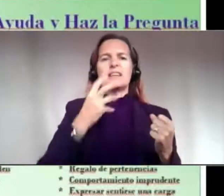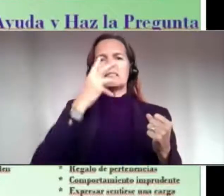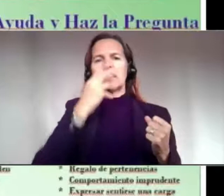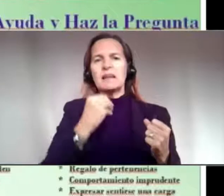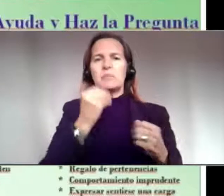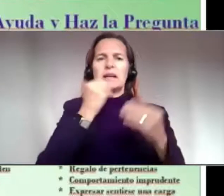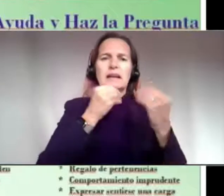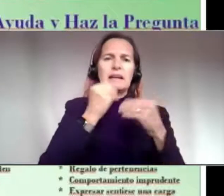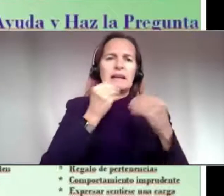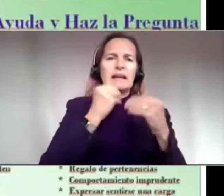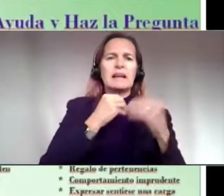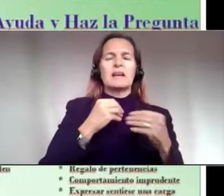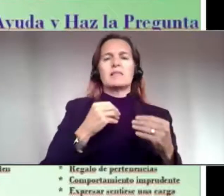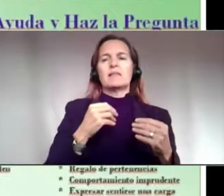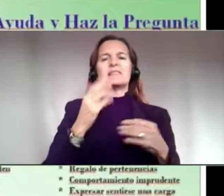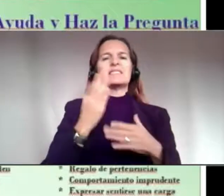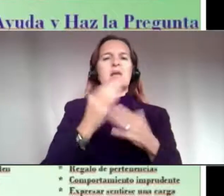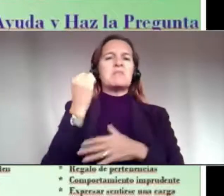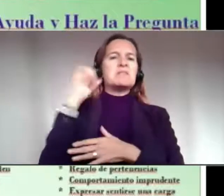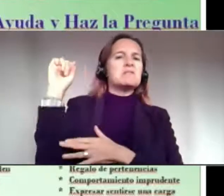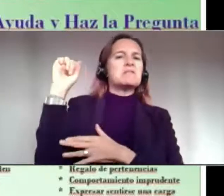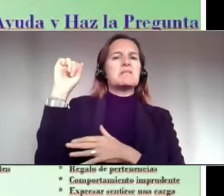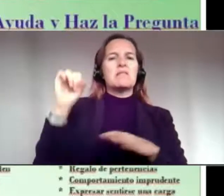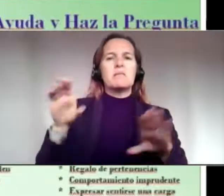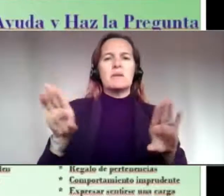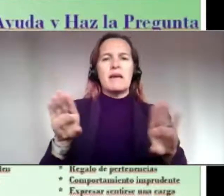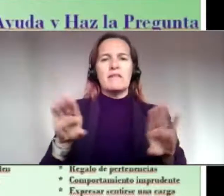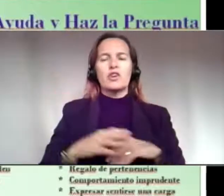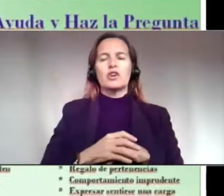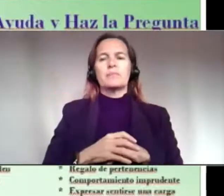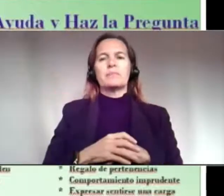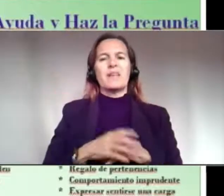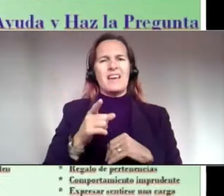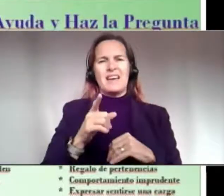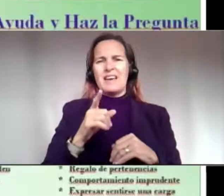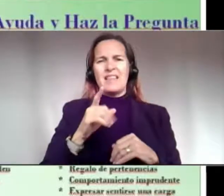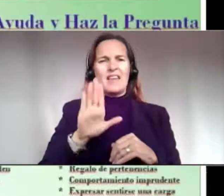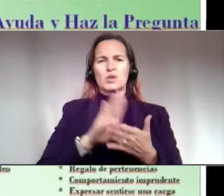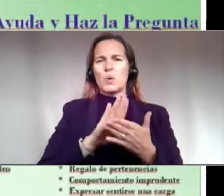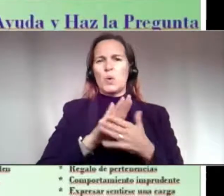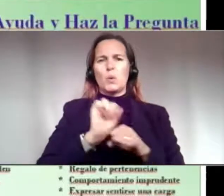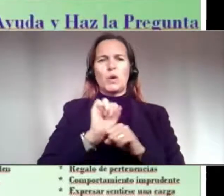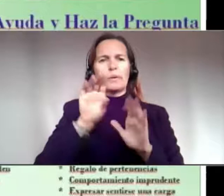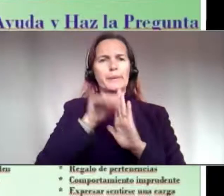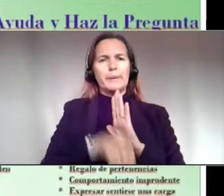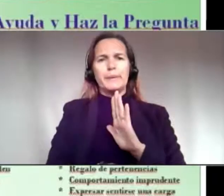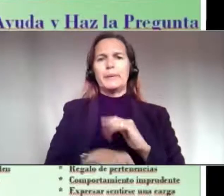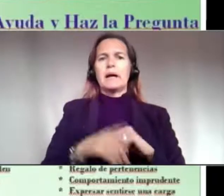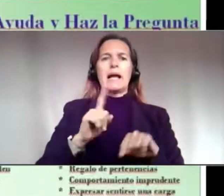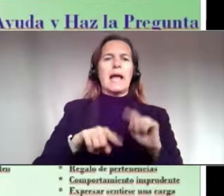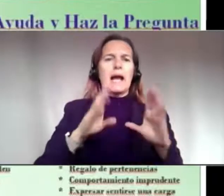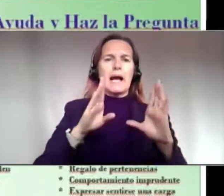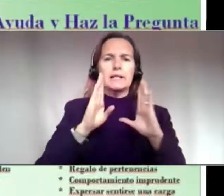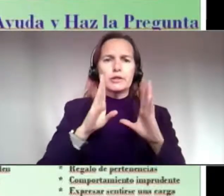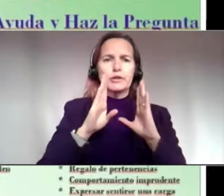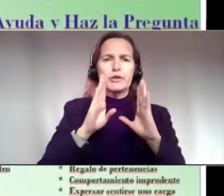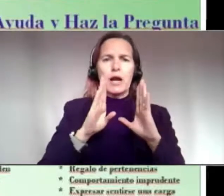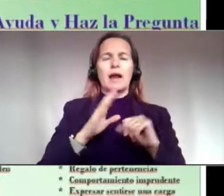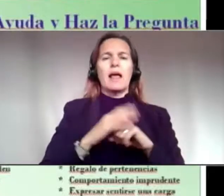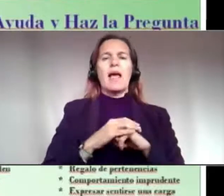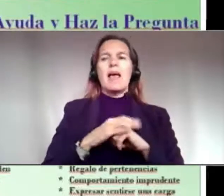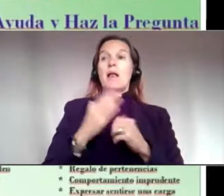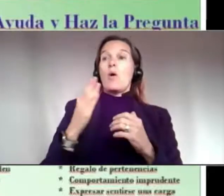and acting out behaviors; poor school performance; difficulties with attention and concentration; and avoidance of